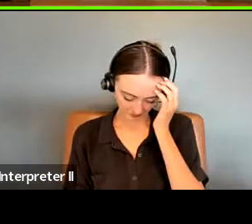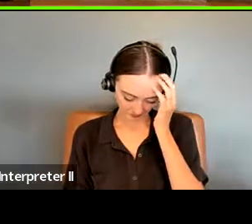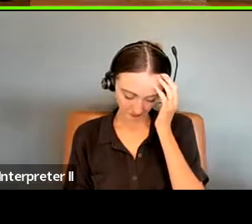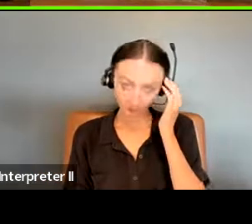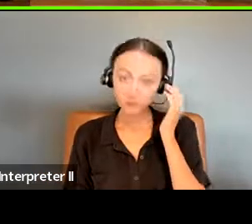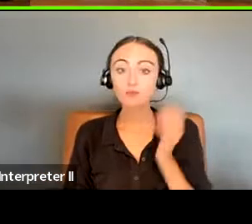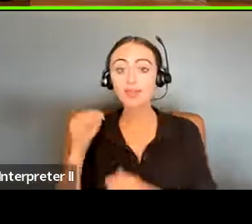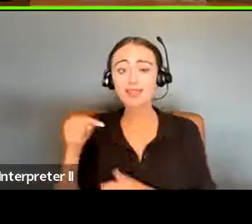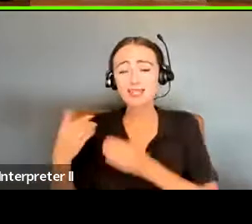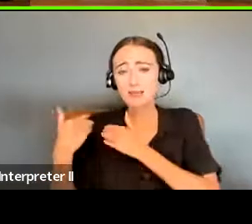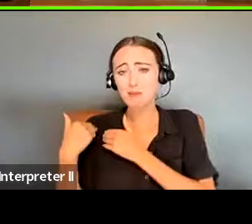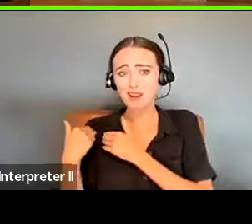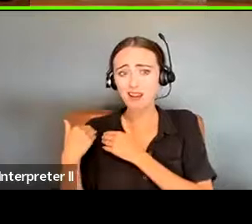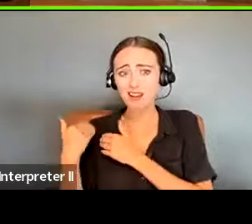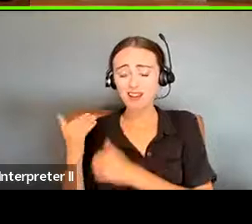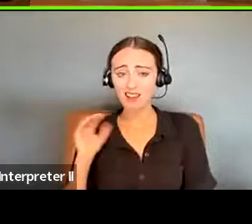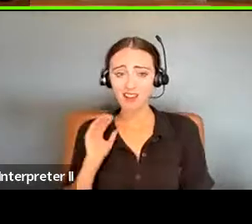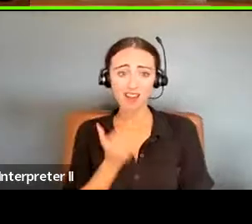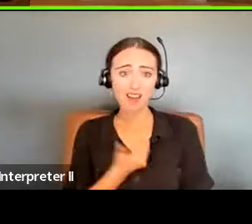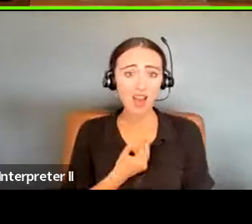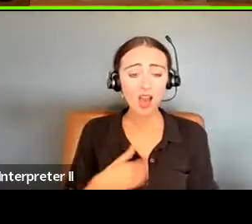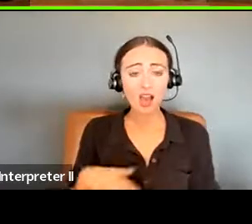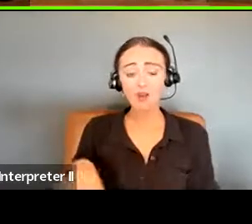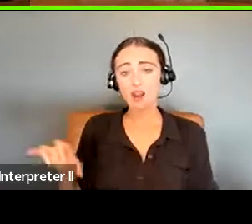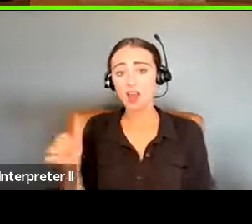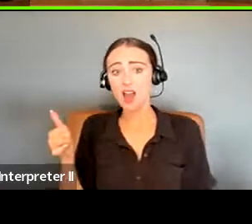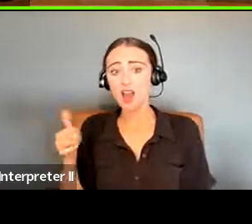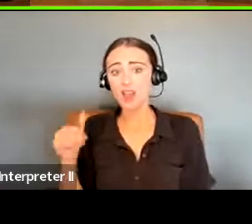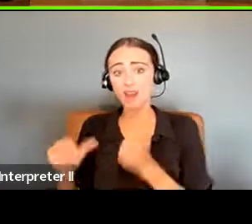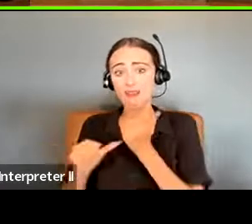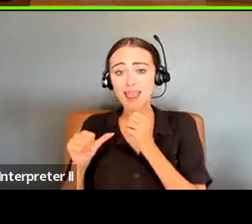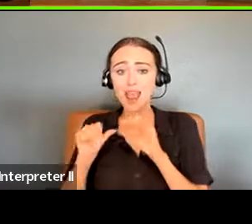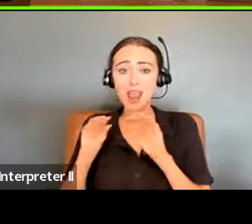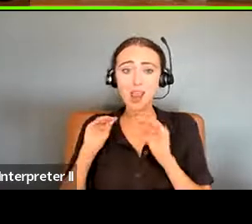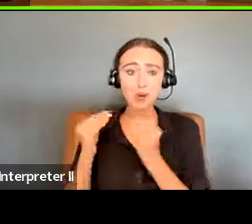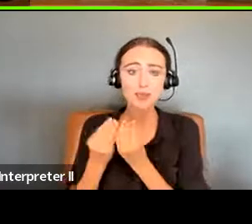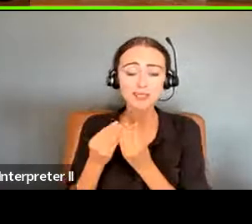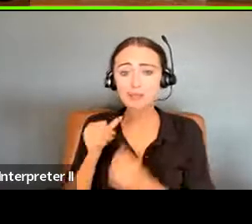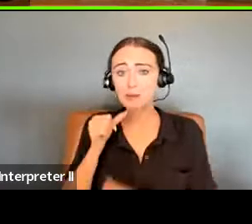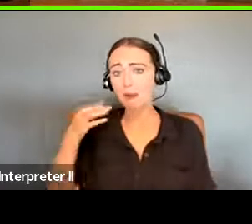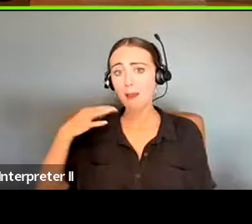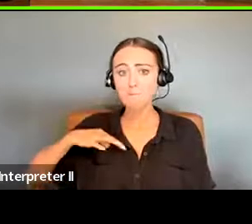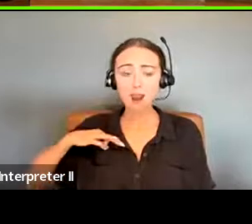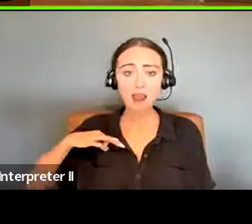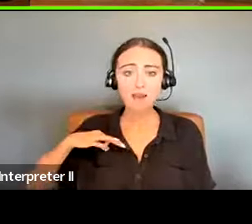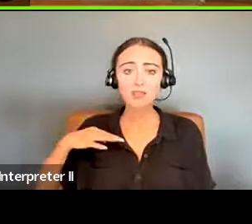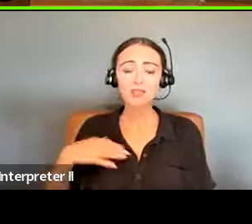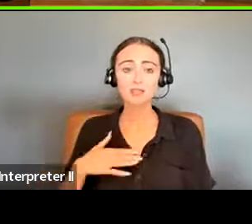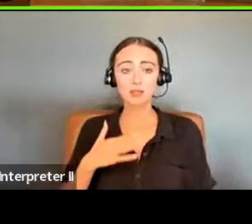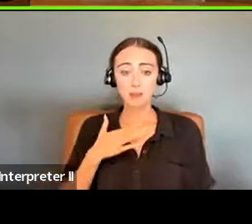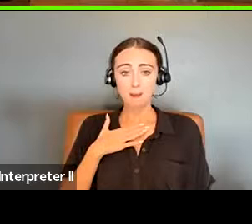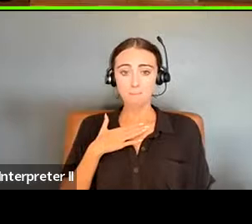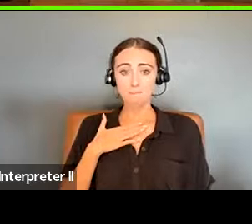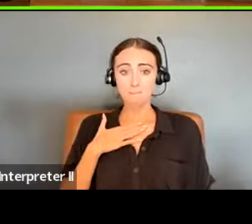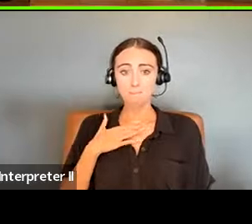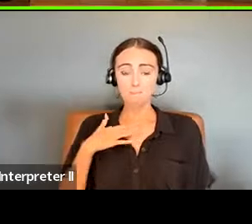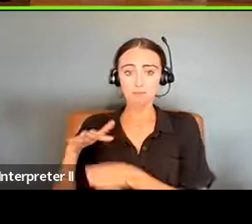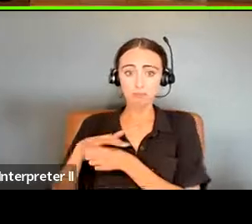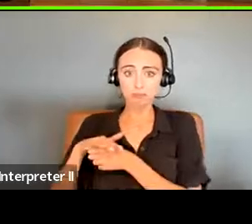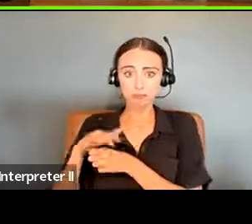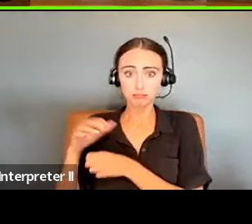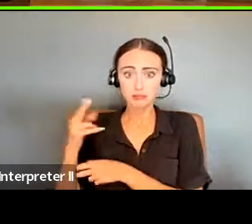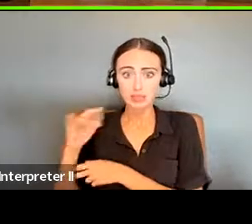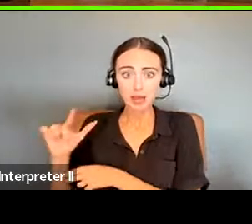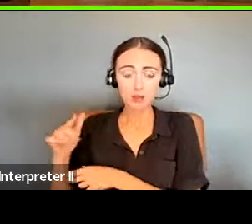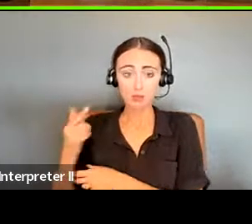This burden shouldn't have fallen on mutual aid organizations and nonprofits. My congregation on the Hill was one of